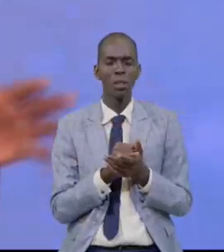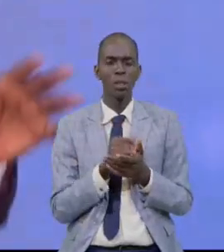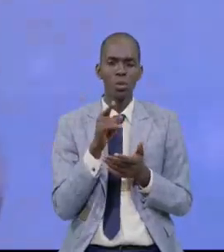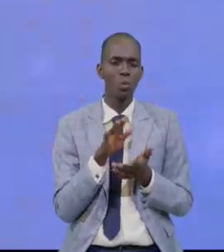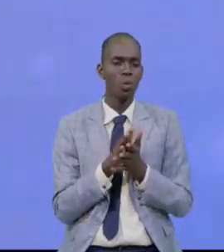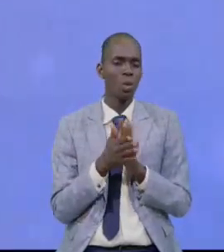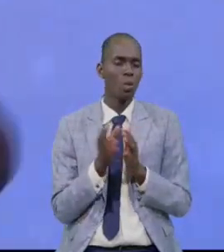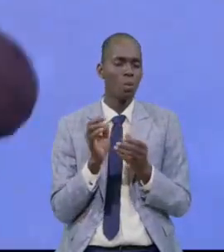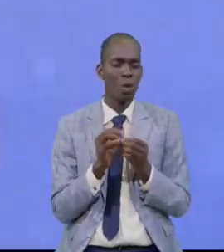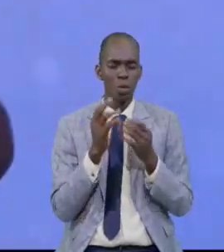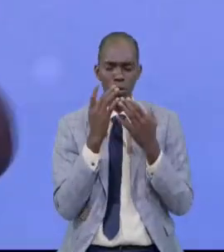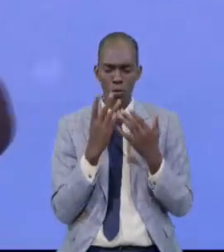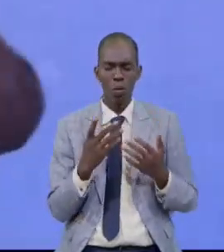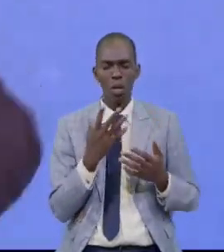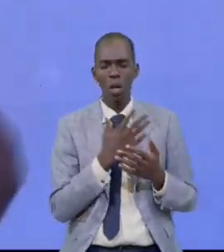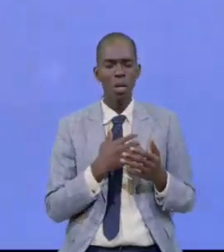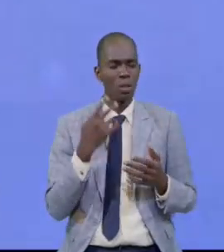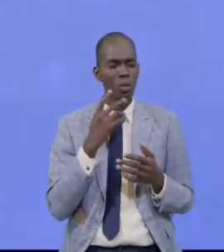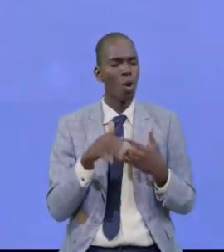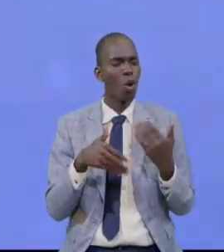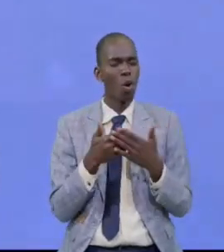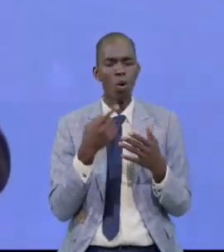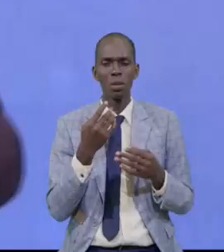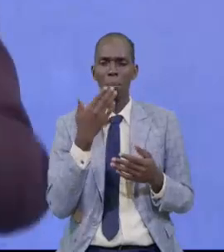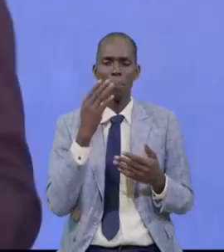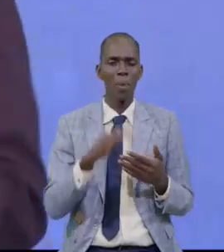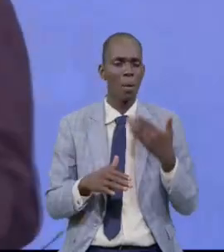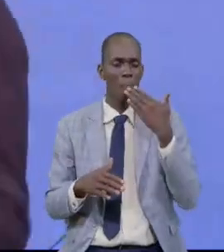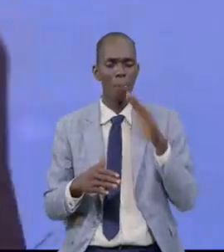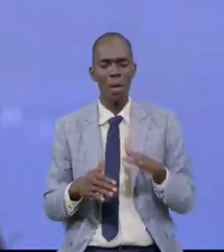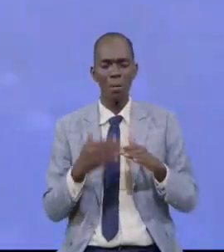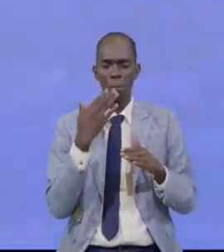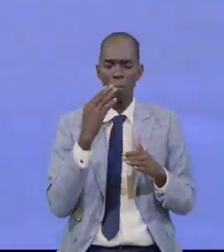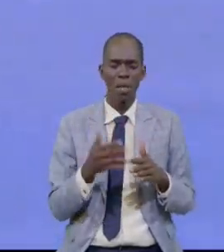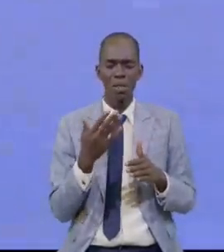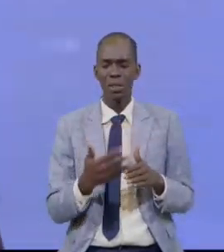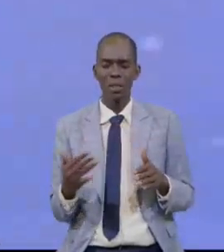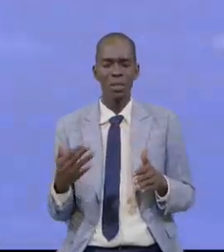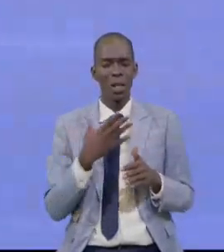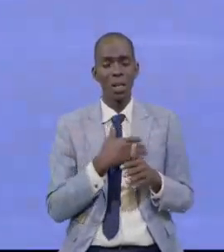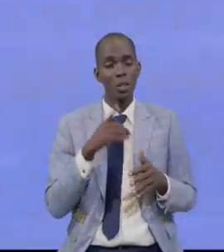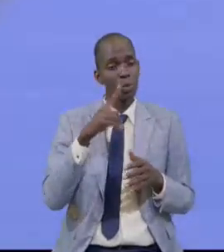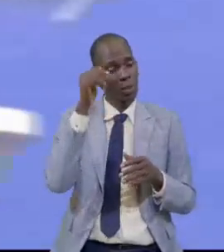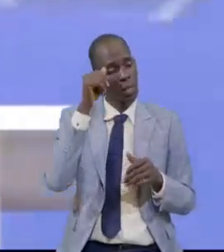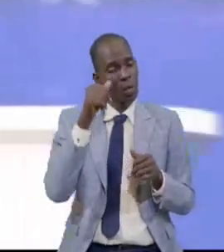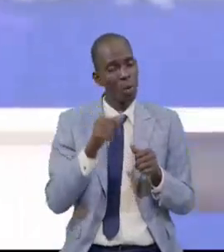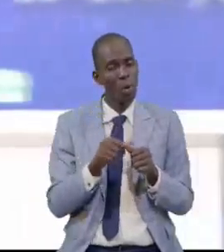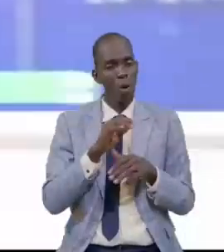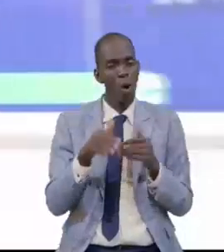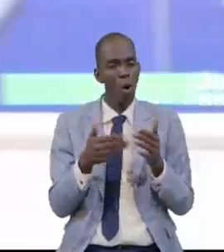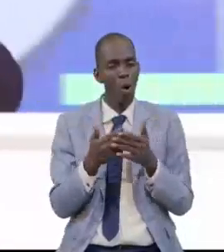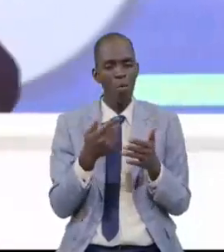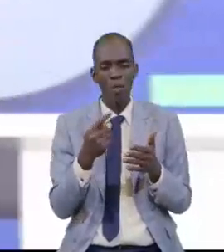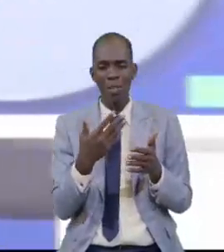bad things, and you look more and more inside, and you remember all the things that stopped you in the past. Look